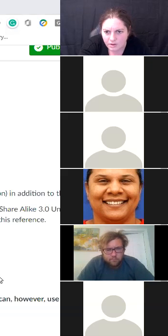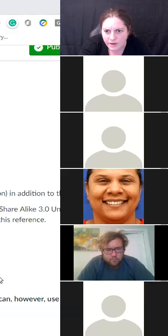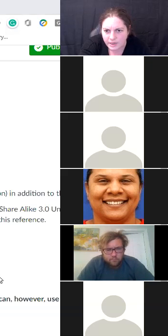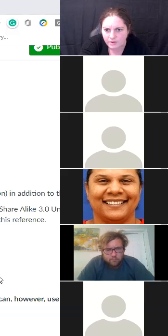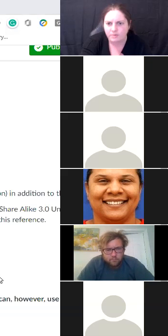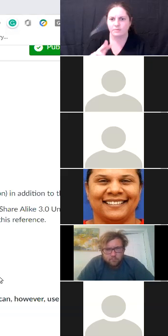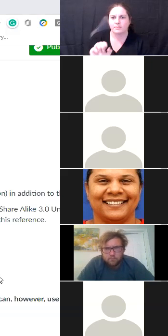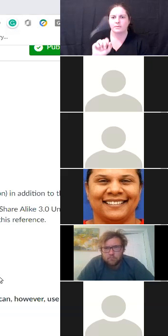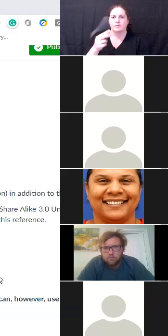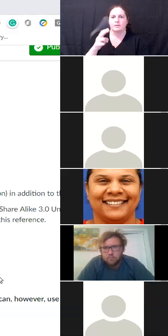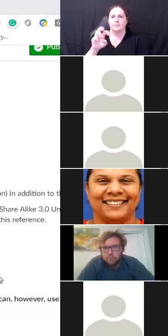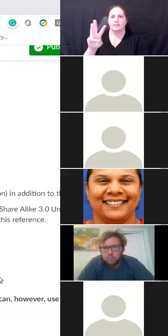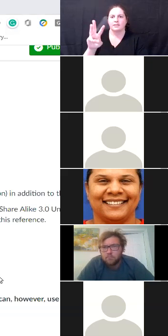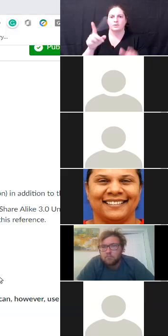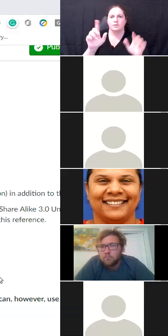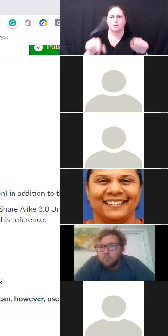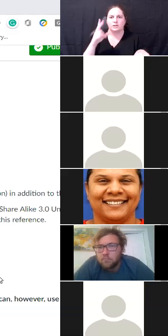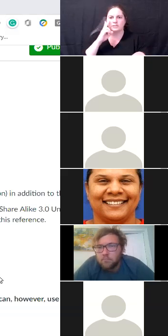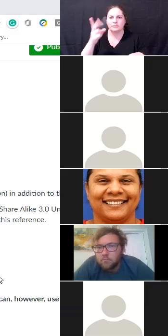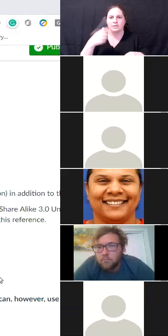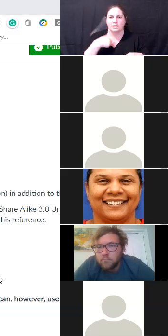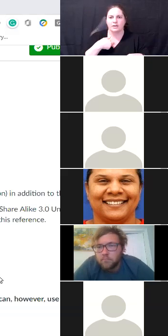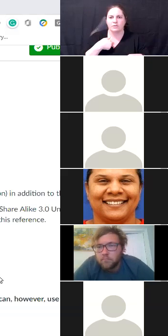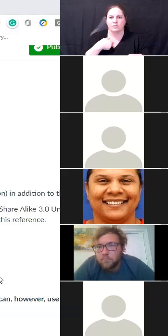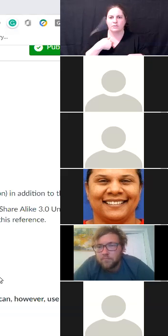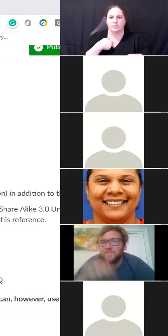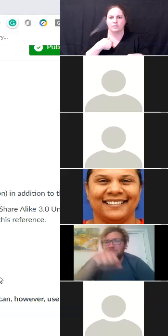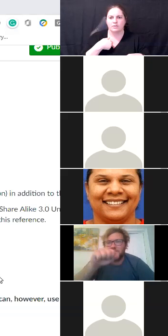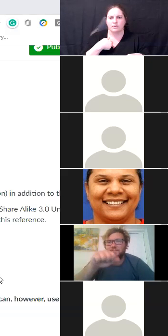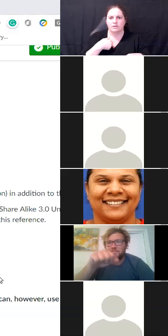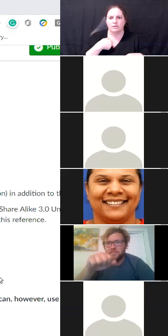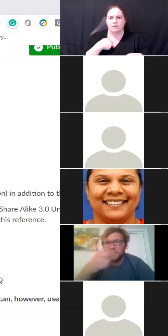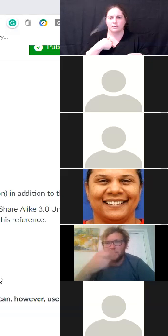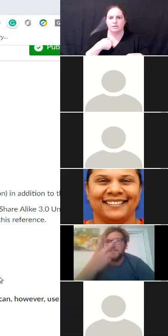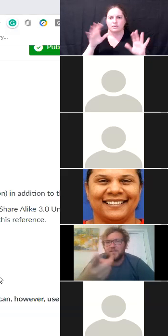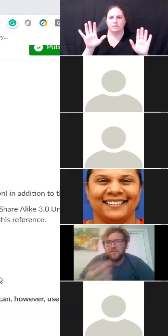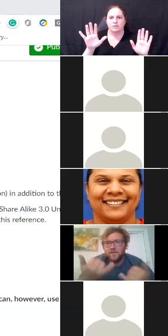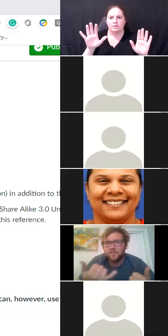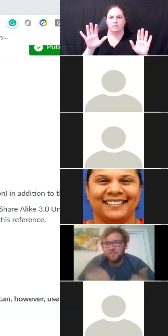Oh, there we go. Matthew, can you see me now?